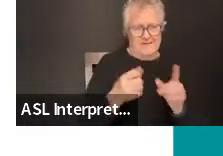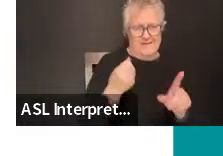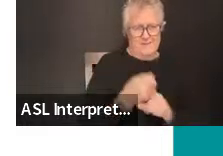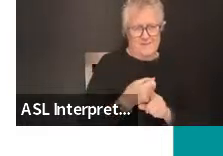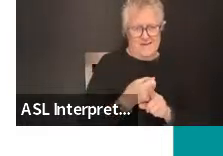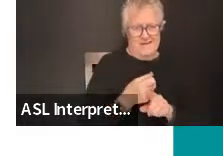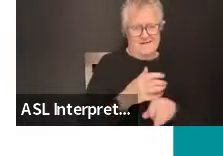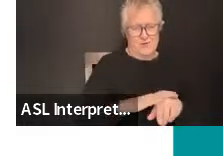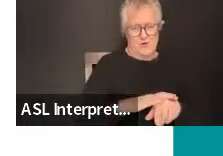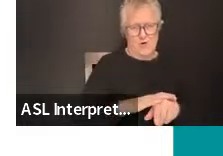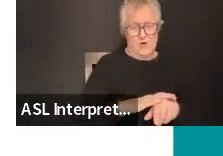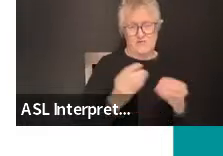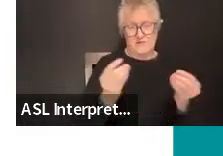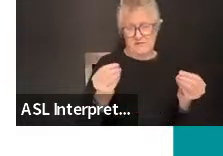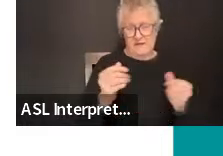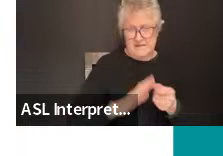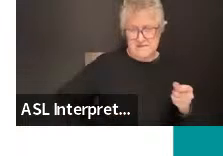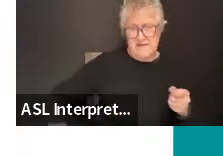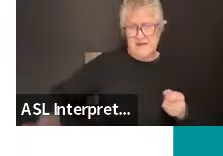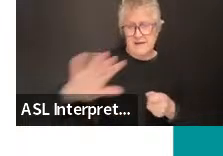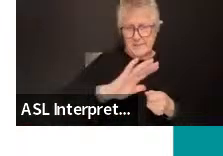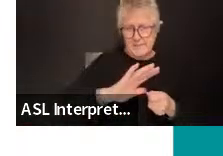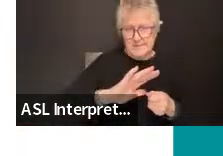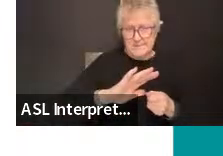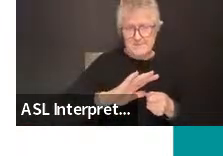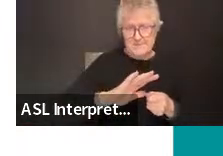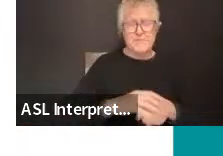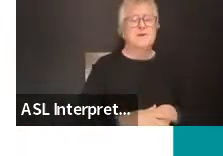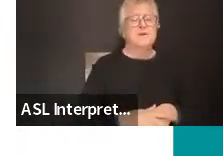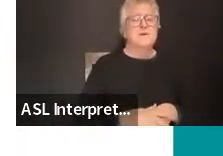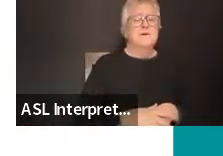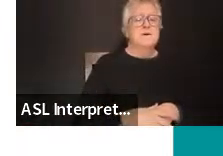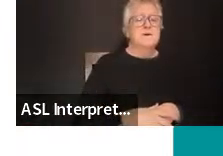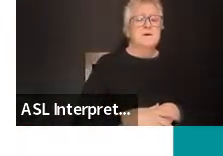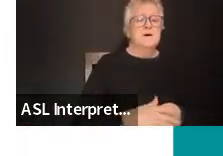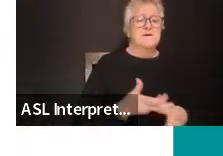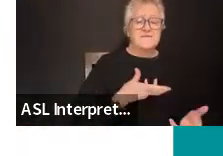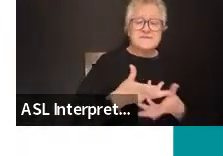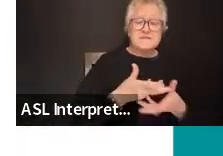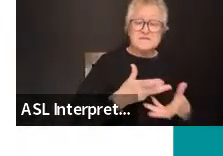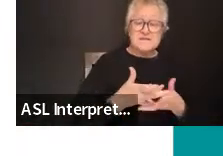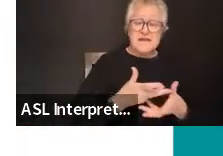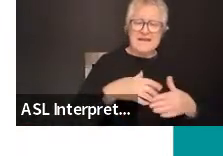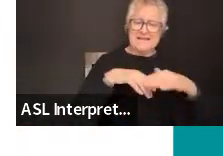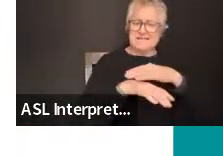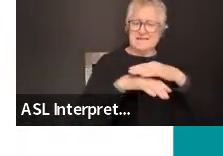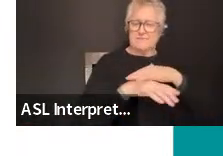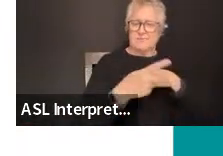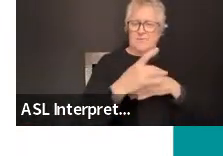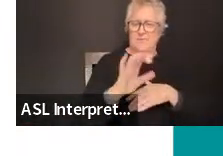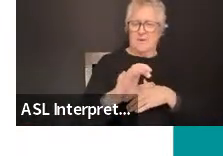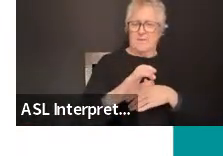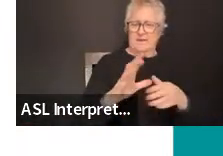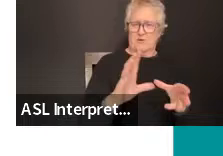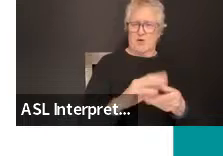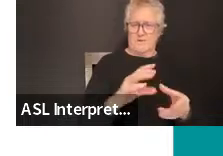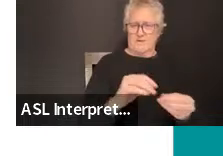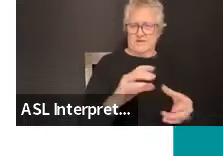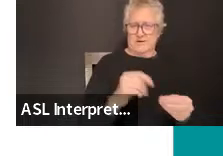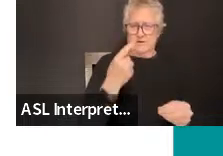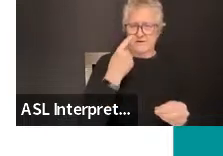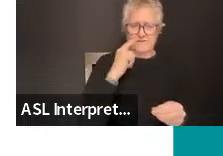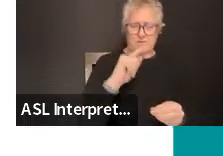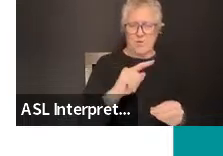and historical awareness, as well as aspiring to eliminate environmental challenges and create iconic